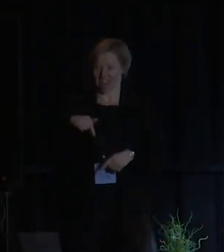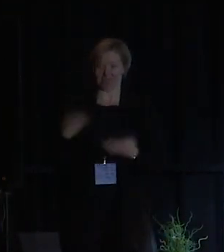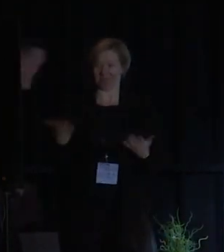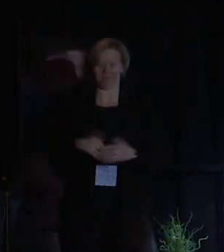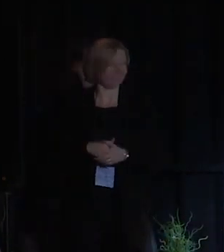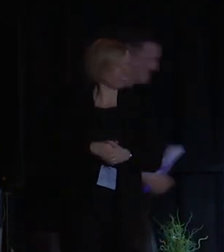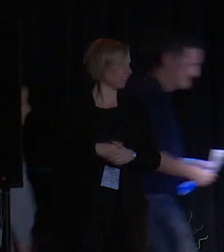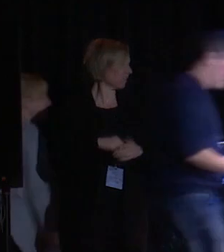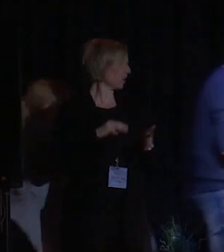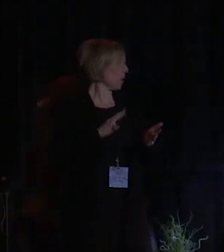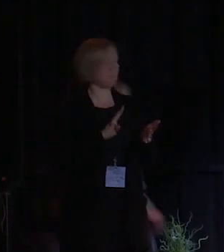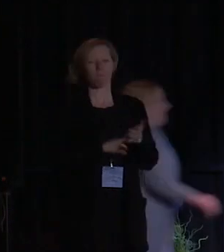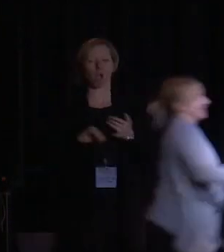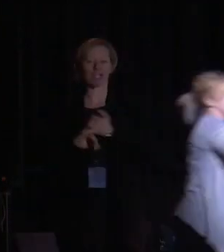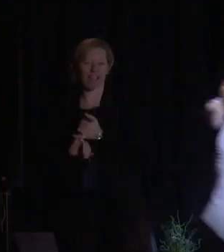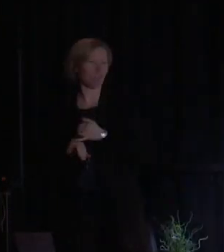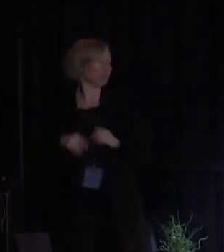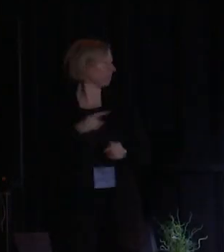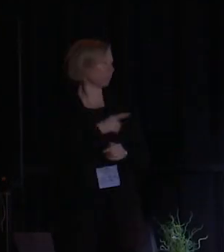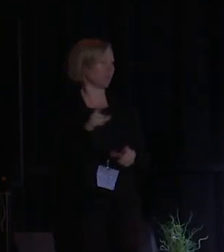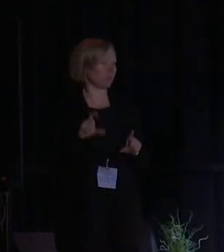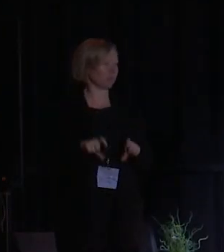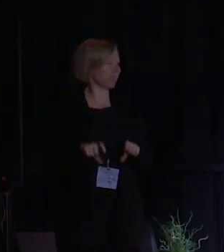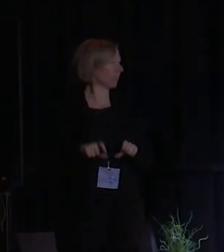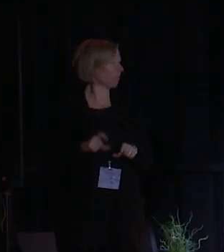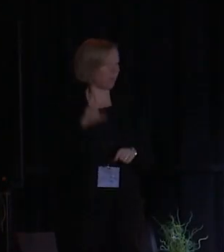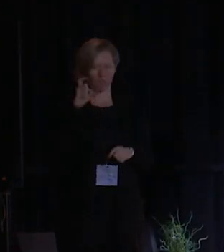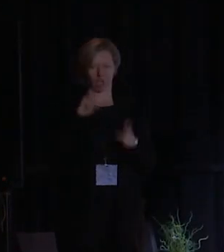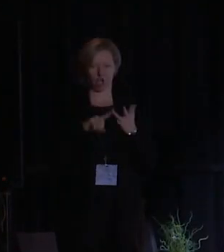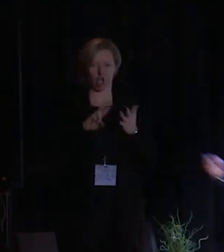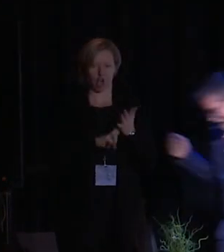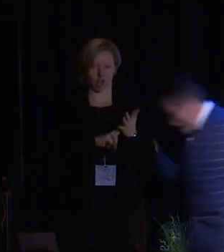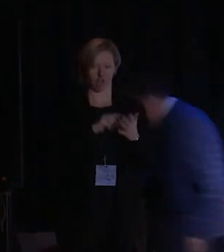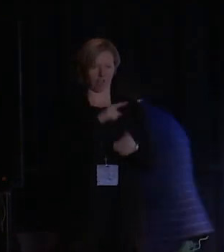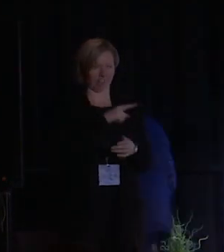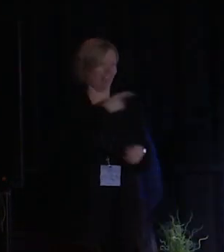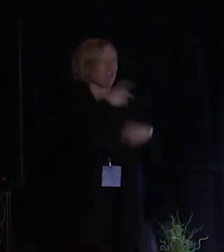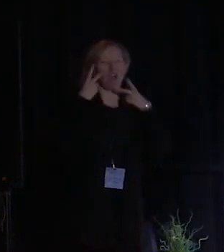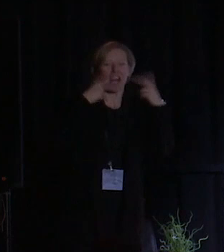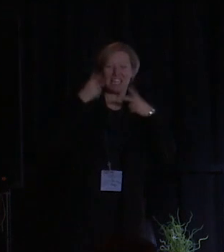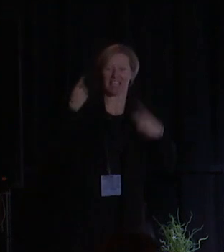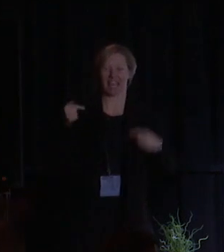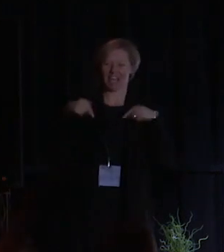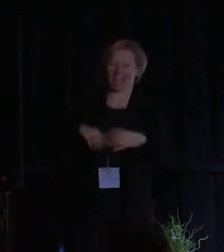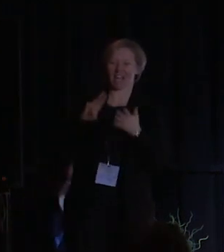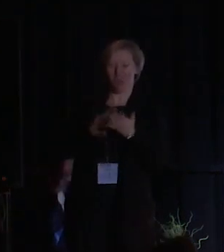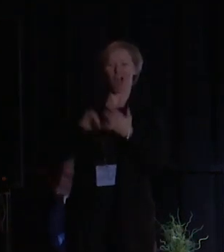Mark and Sarah, staying with the Coventry theme. Here's your lingy. Here's Mark and Sarah from Highly